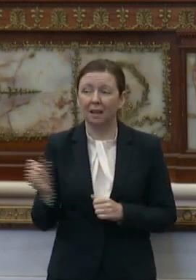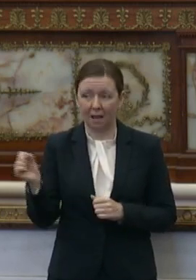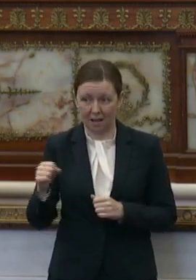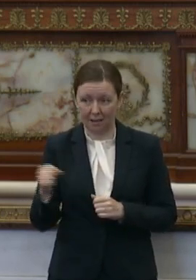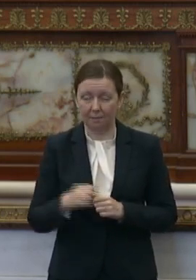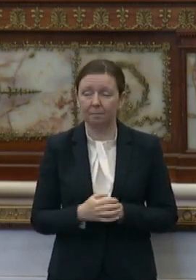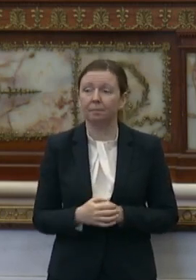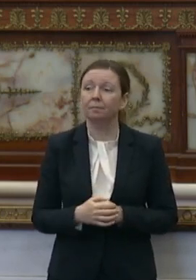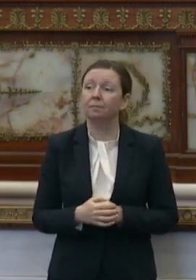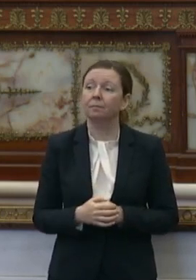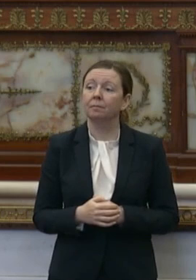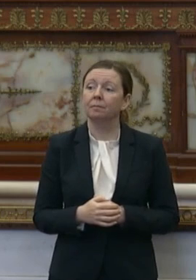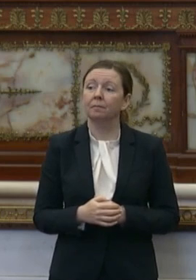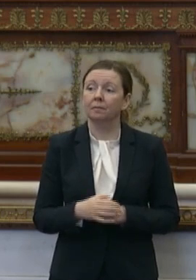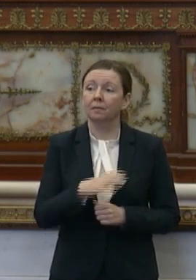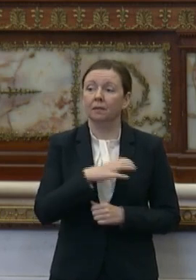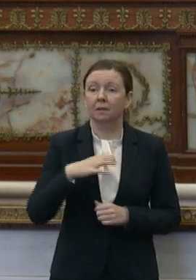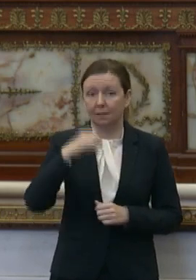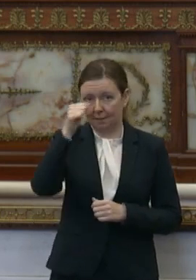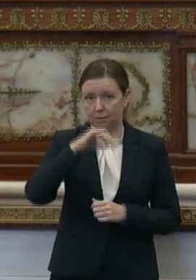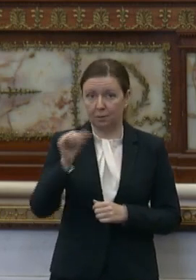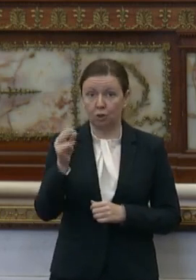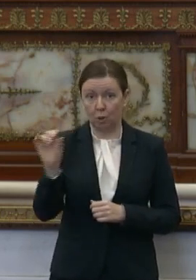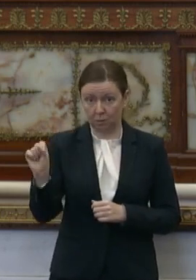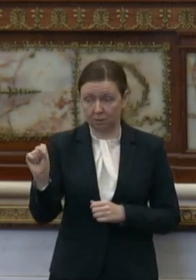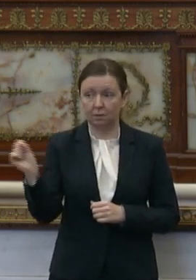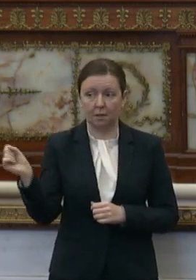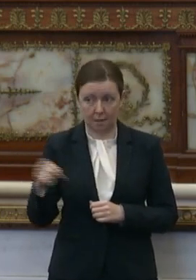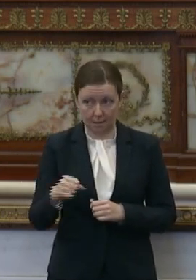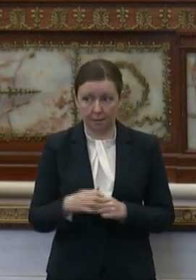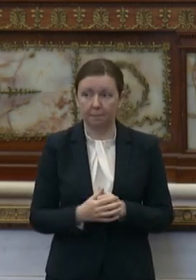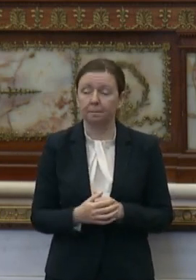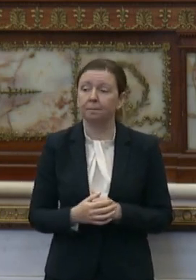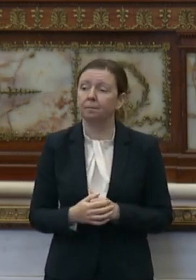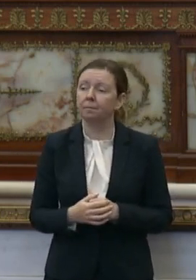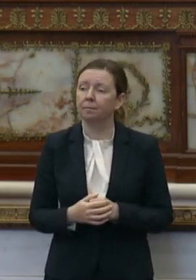Aye. Councilman Jones? Aye.